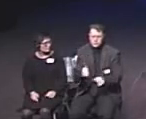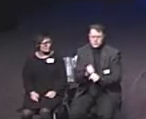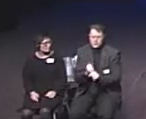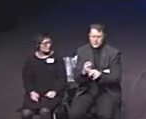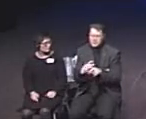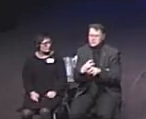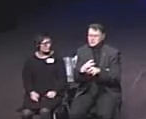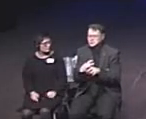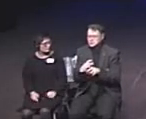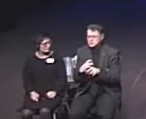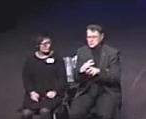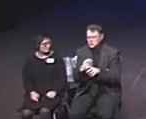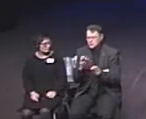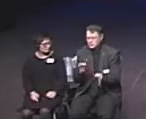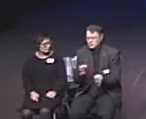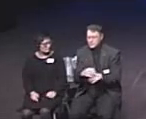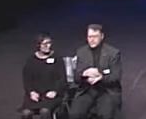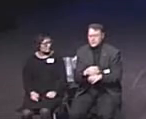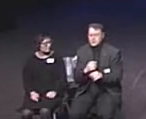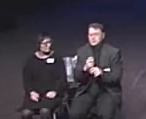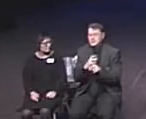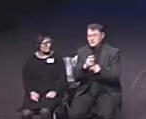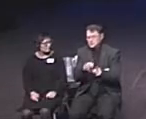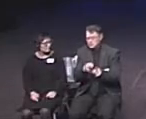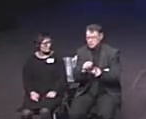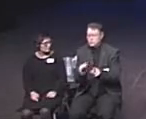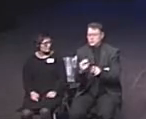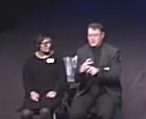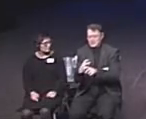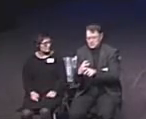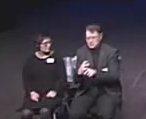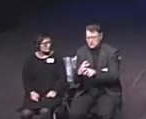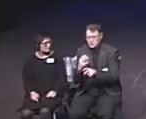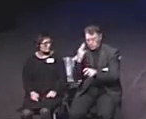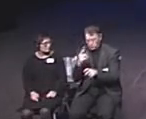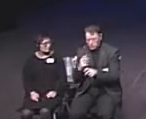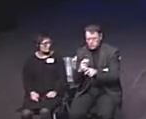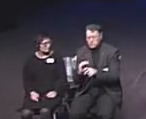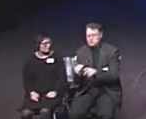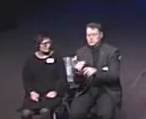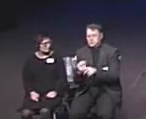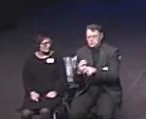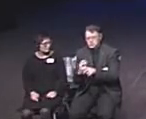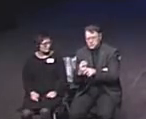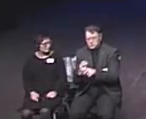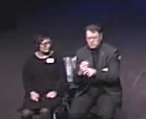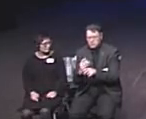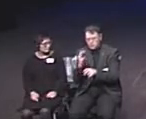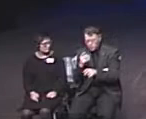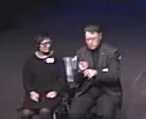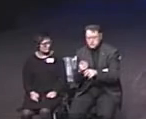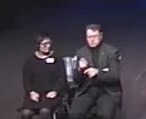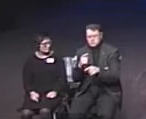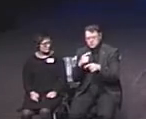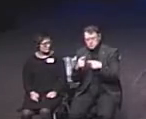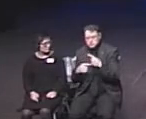test. And then from that, we tested again. They came back. We changed them. And we